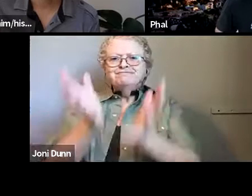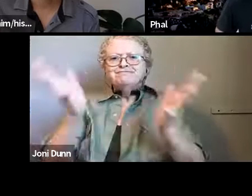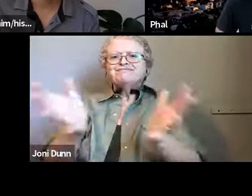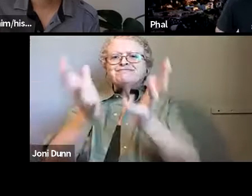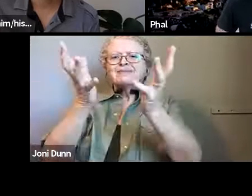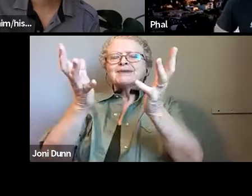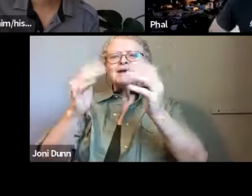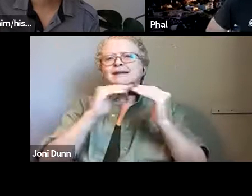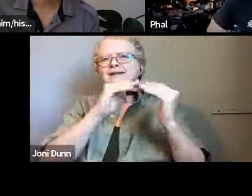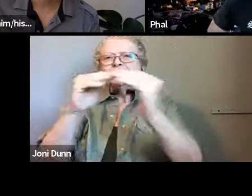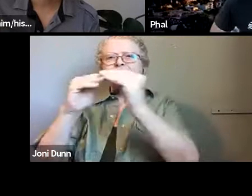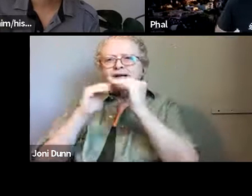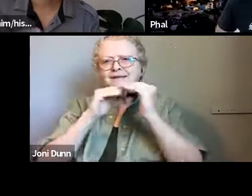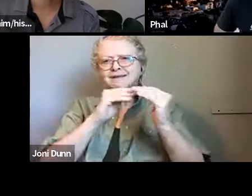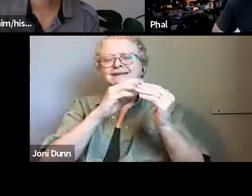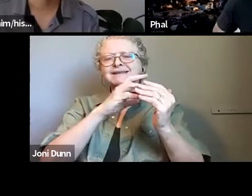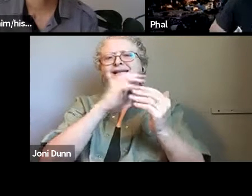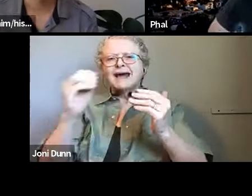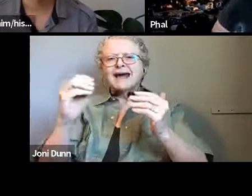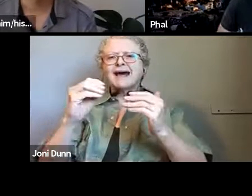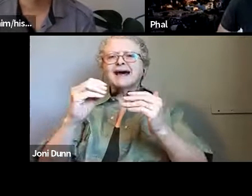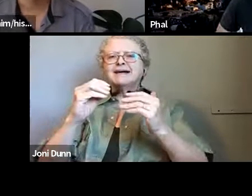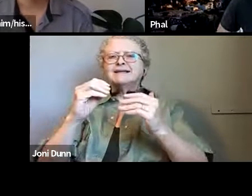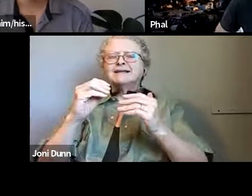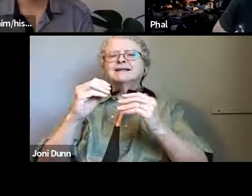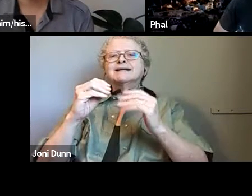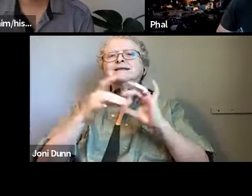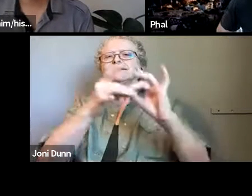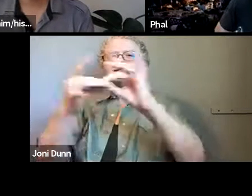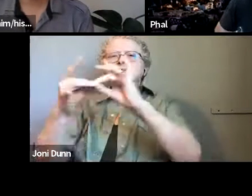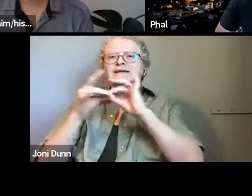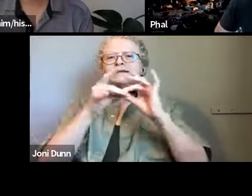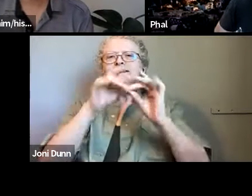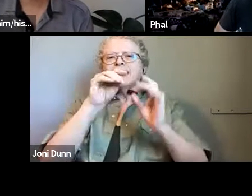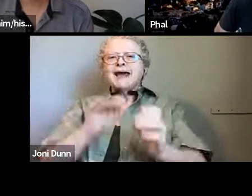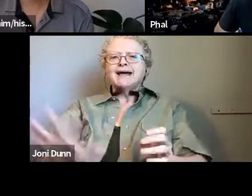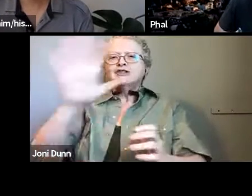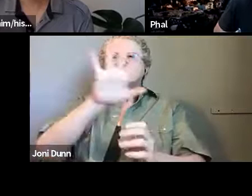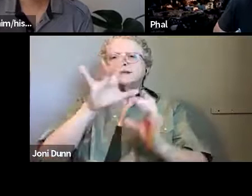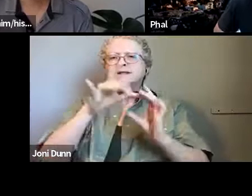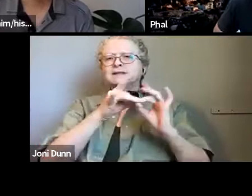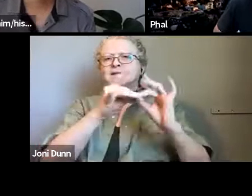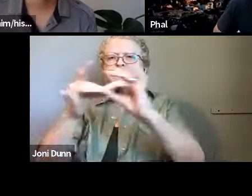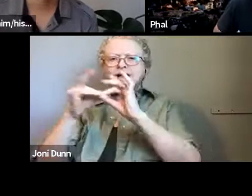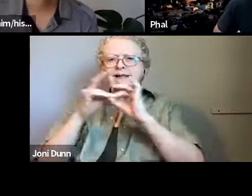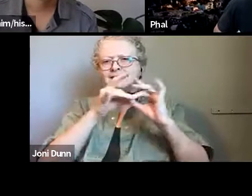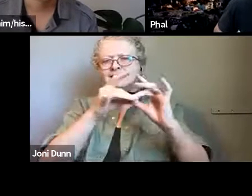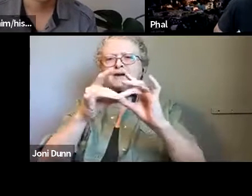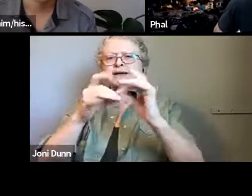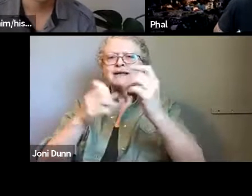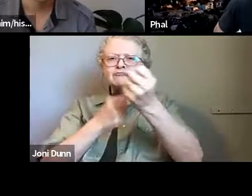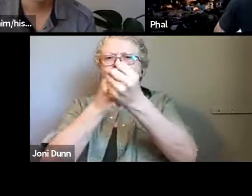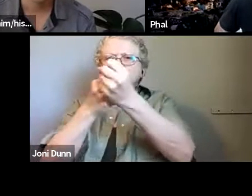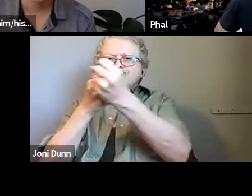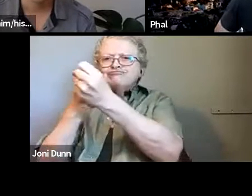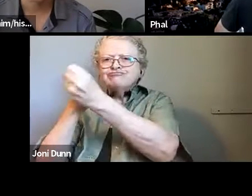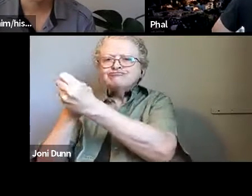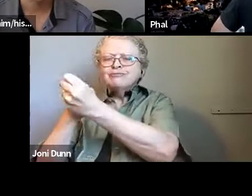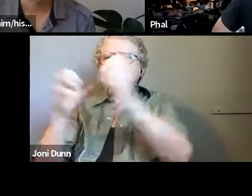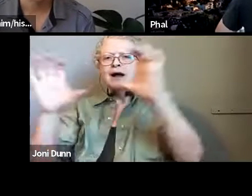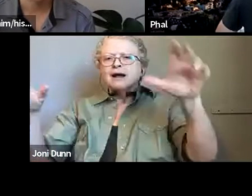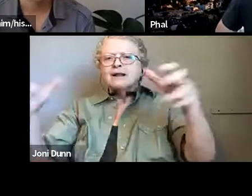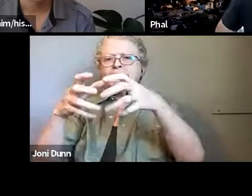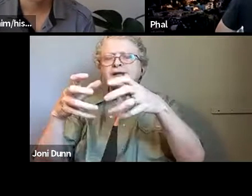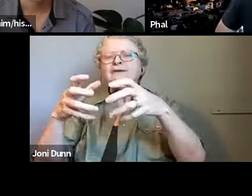and liberation. So that was the work that we did, and Asian Solidarity Collective, being who they are, supported us. And even when I wanted to start a mutual